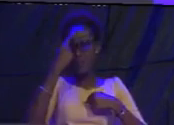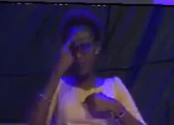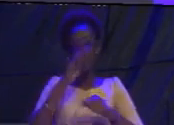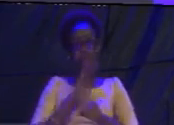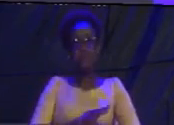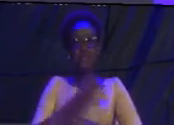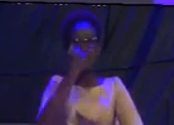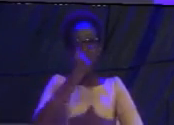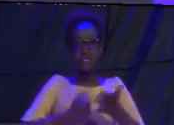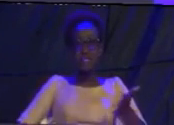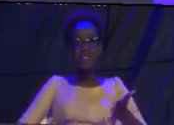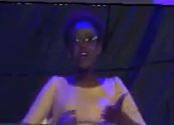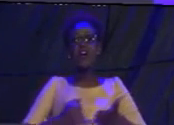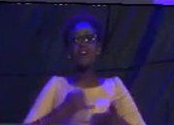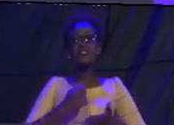At